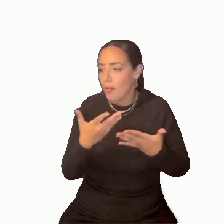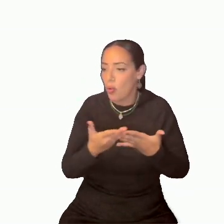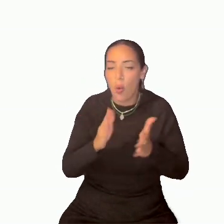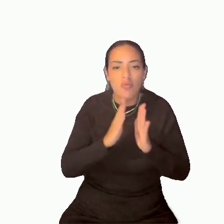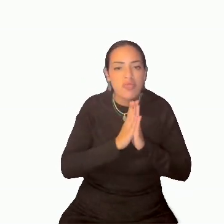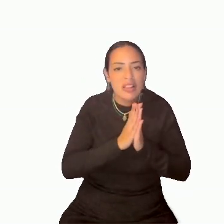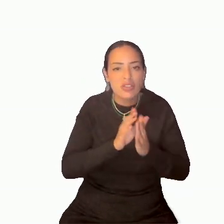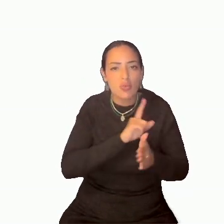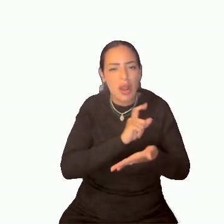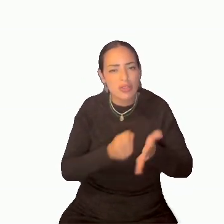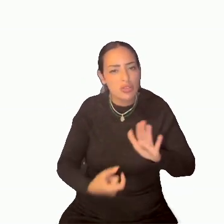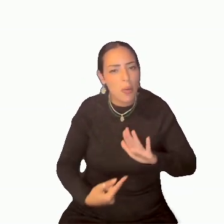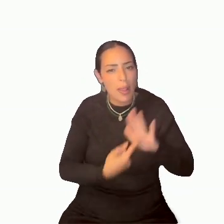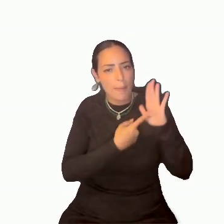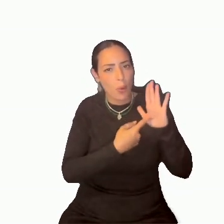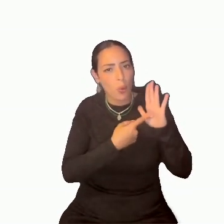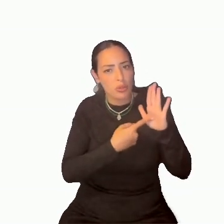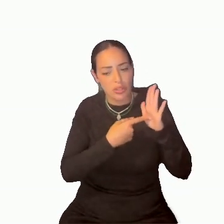faith.